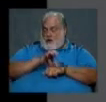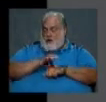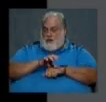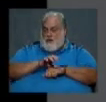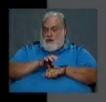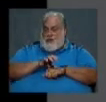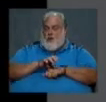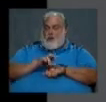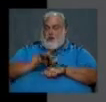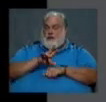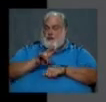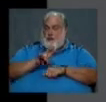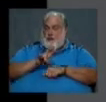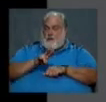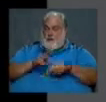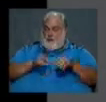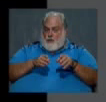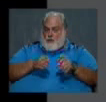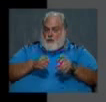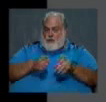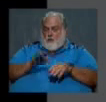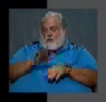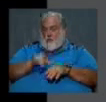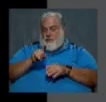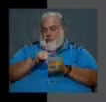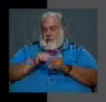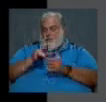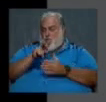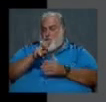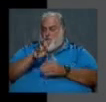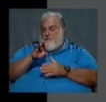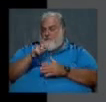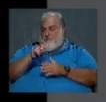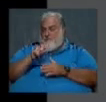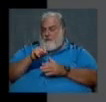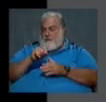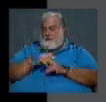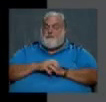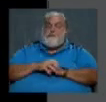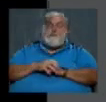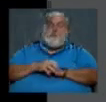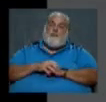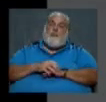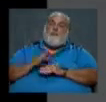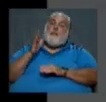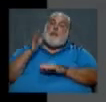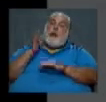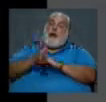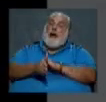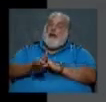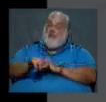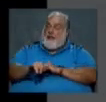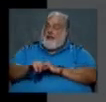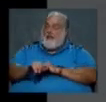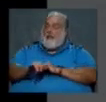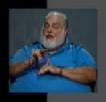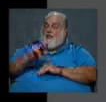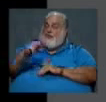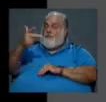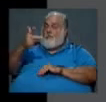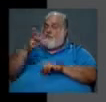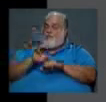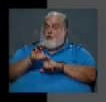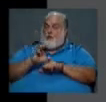approximately 1,200 feet from the site. Just beyond the 1,500-foot distance are a church and a daycare